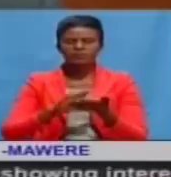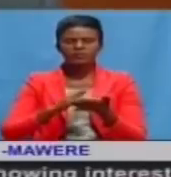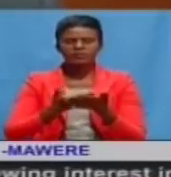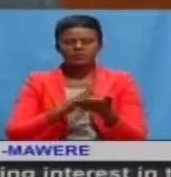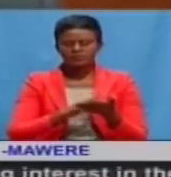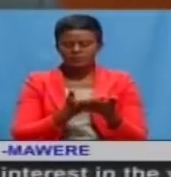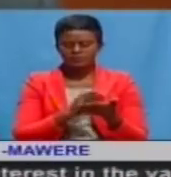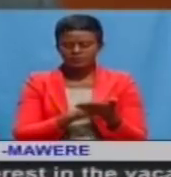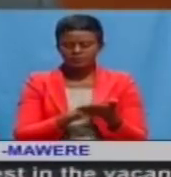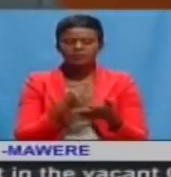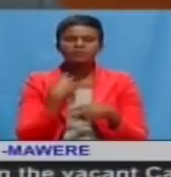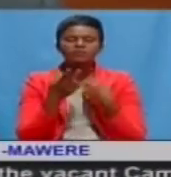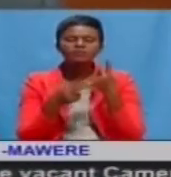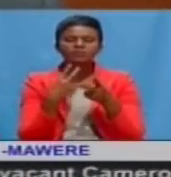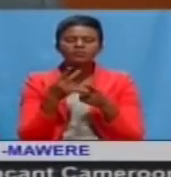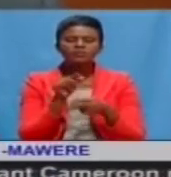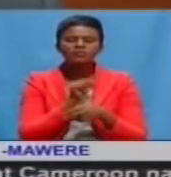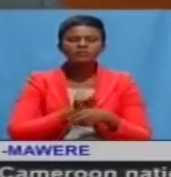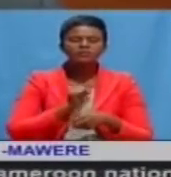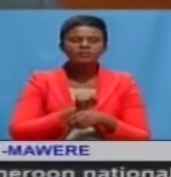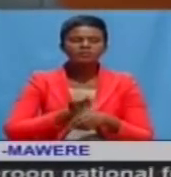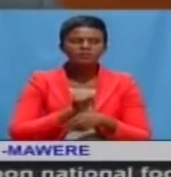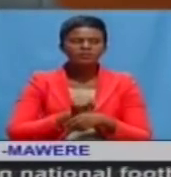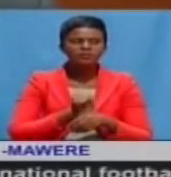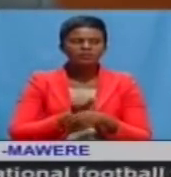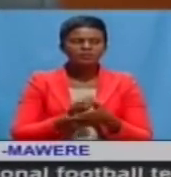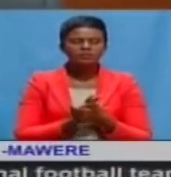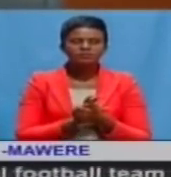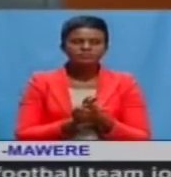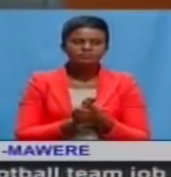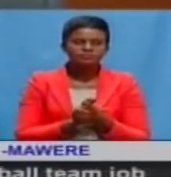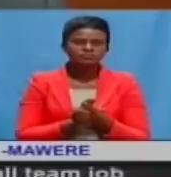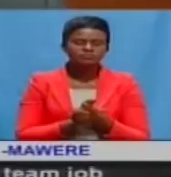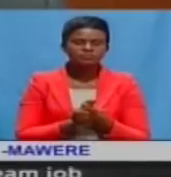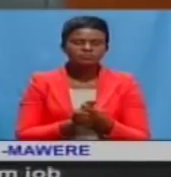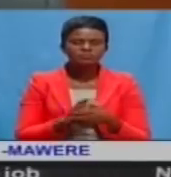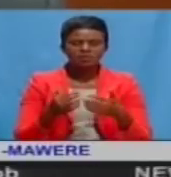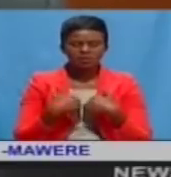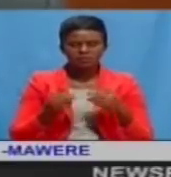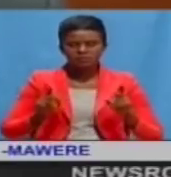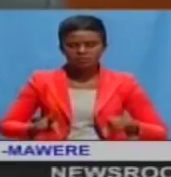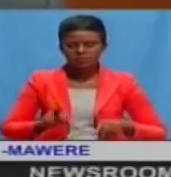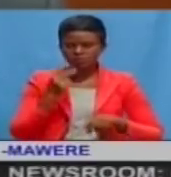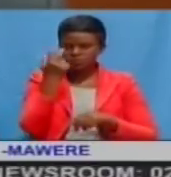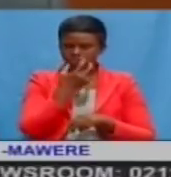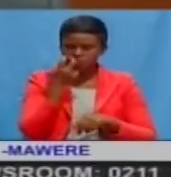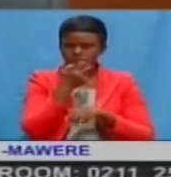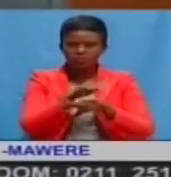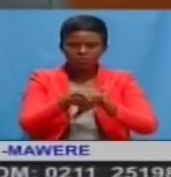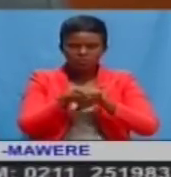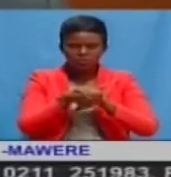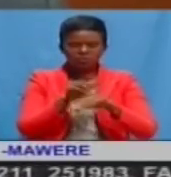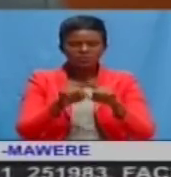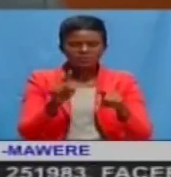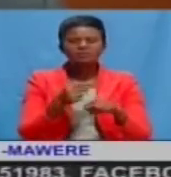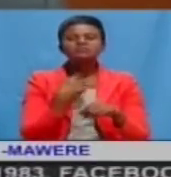concluding of the meeting of our Joint Permanent Committee on Defense and Security. We should take into account the